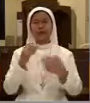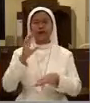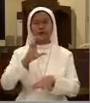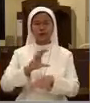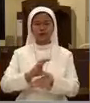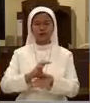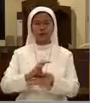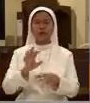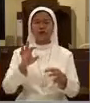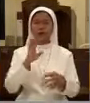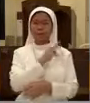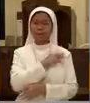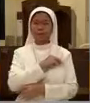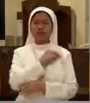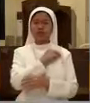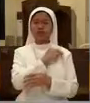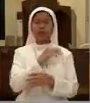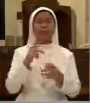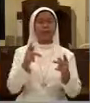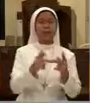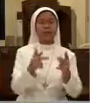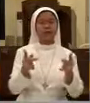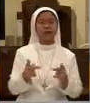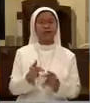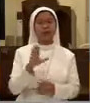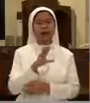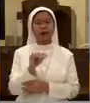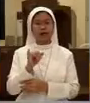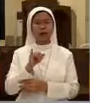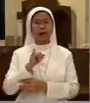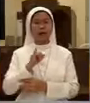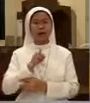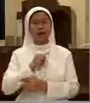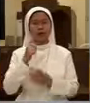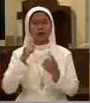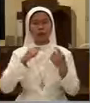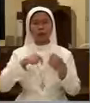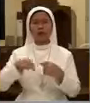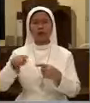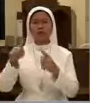mission territories. I've been to a district